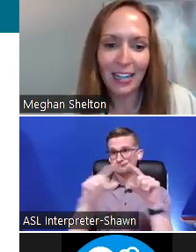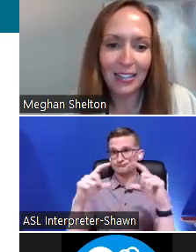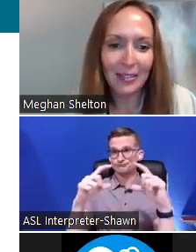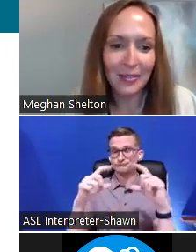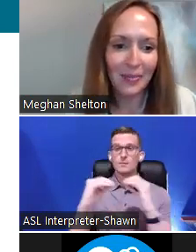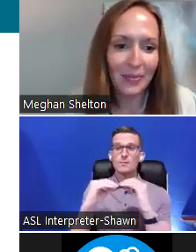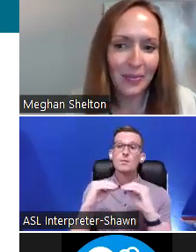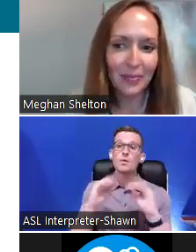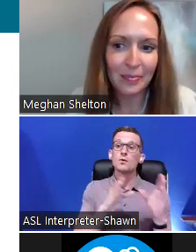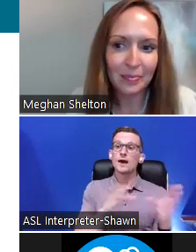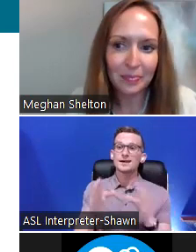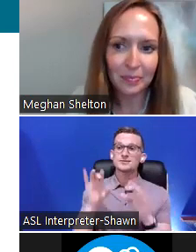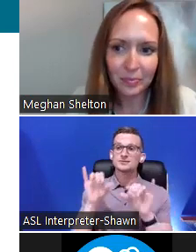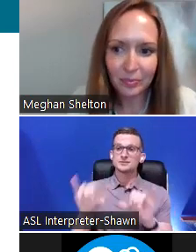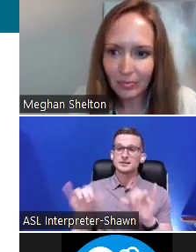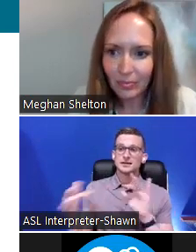BHA.